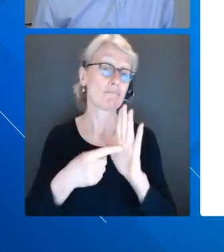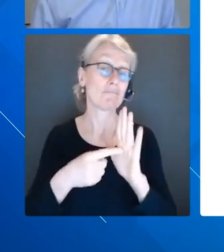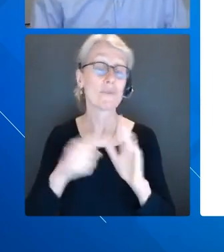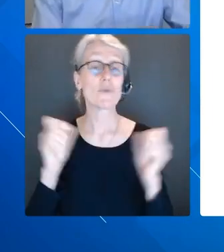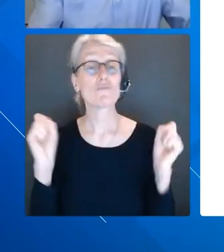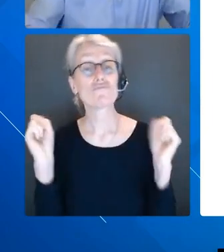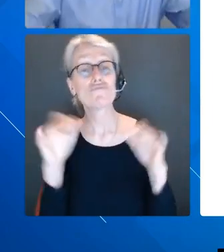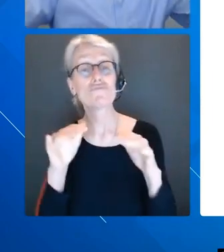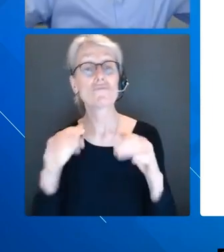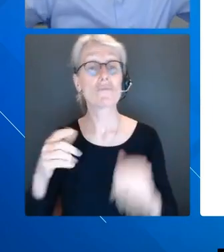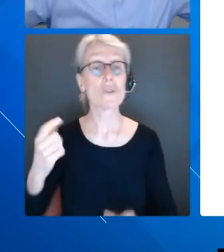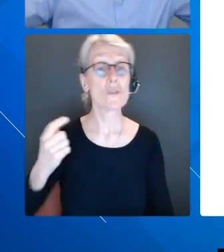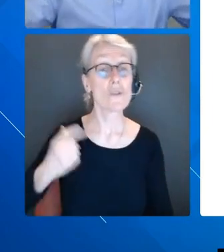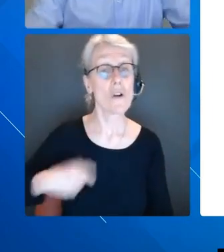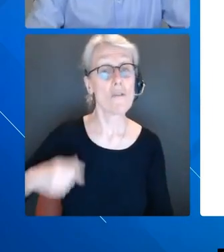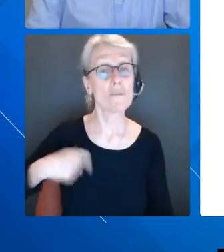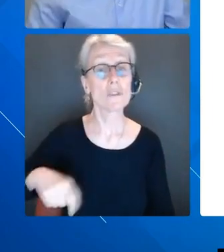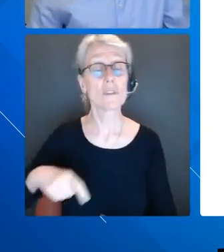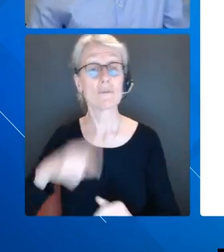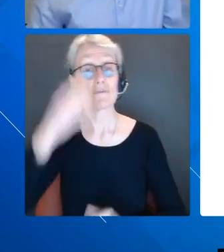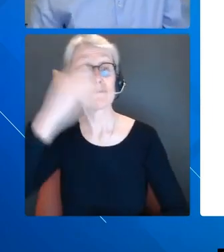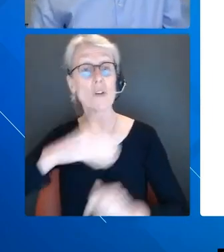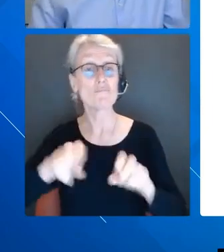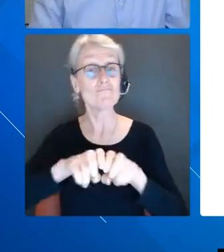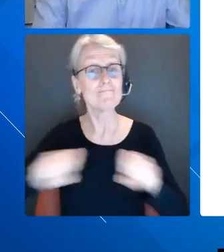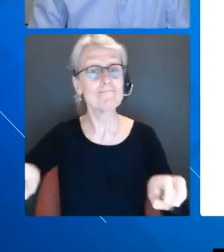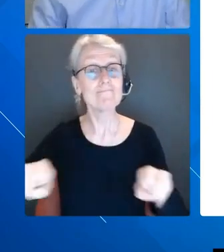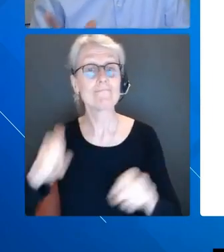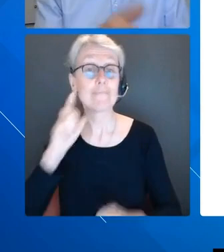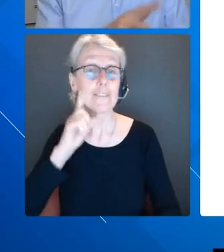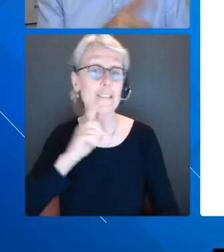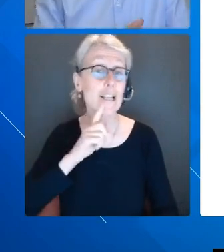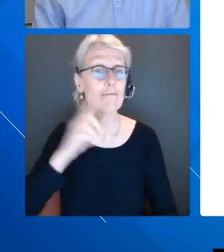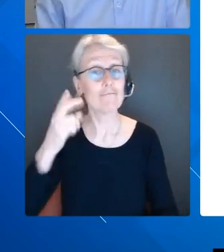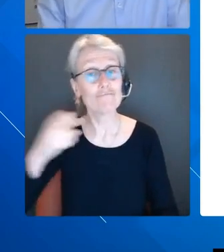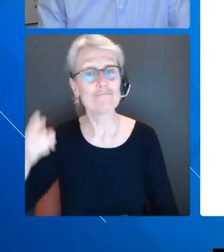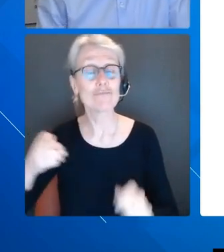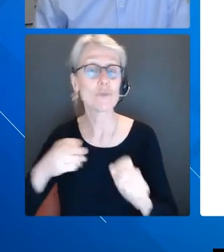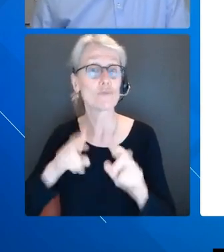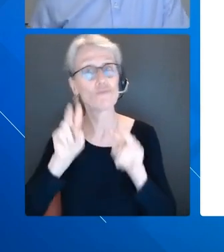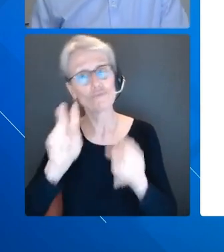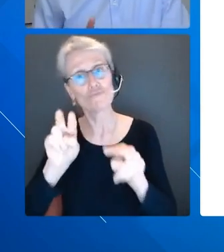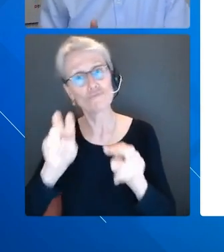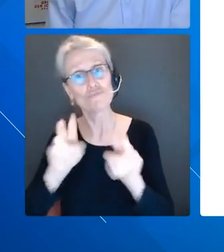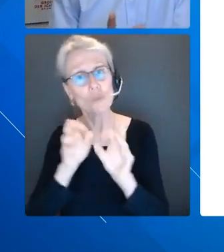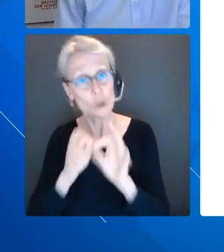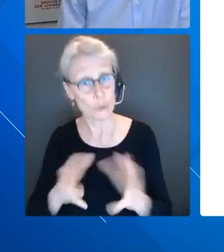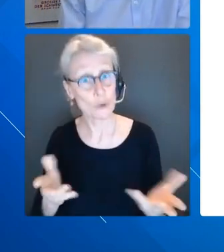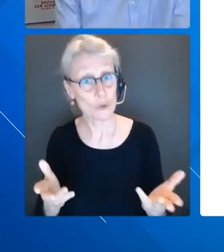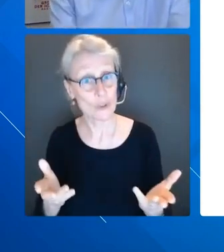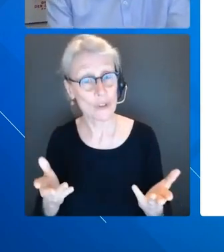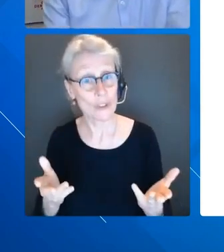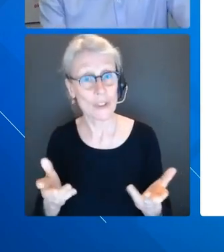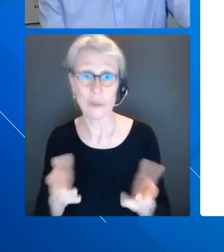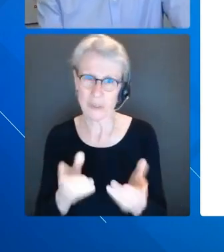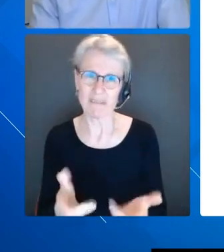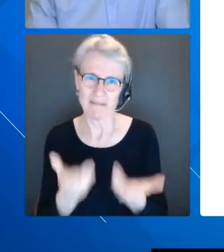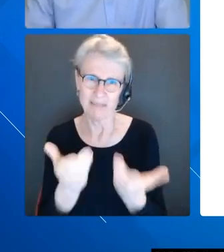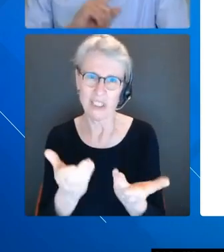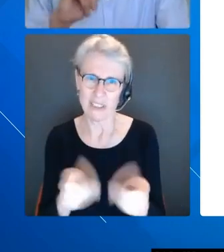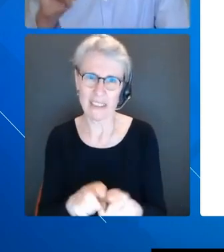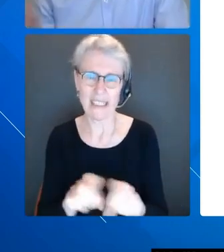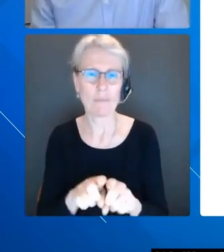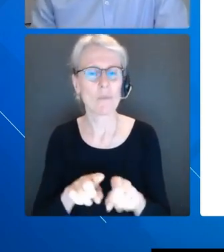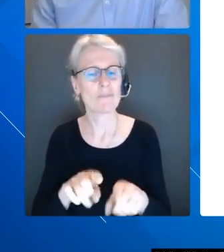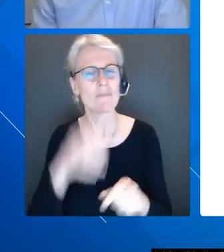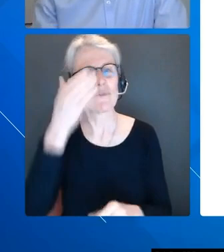disability related conferences. They always have the front row reserved for the people who need the sign language interpreting. Strongly suggest you do that. We'll